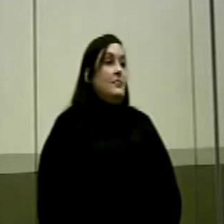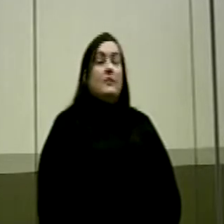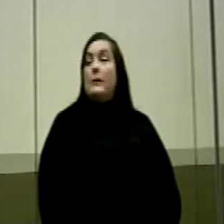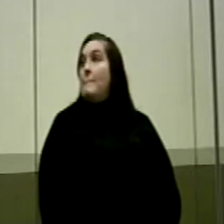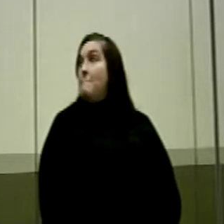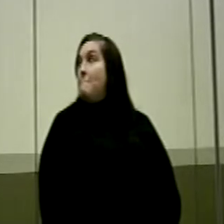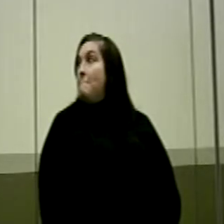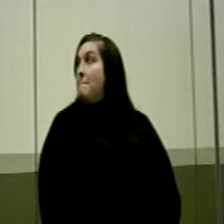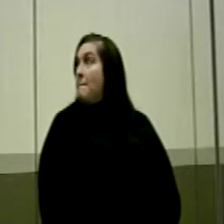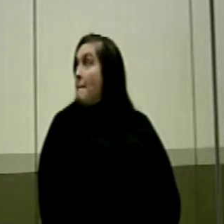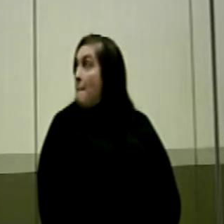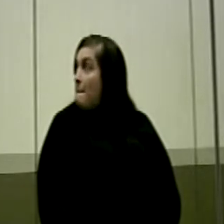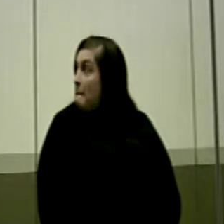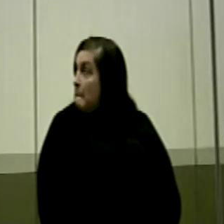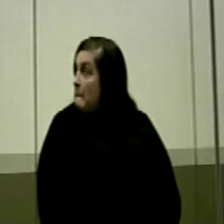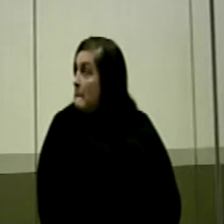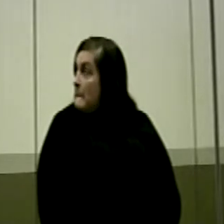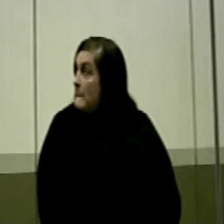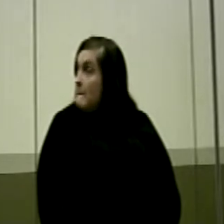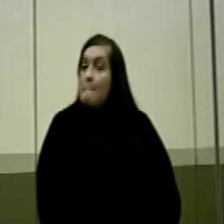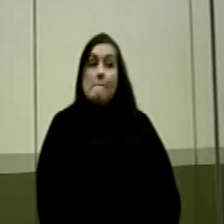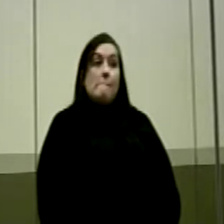And